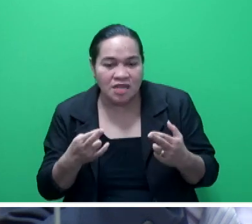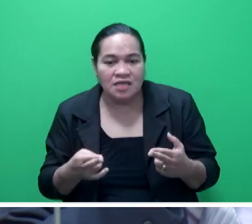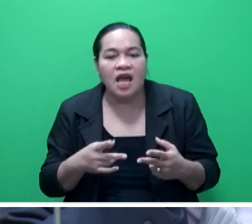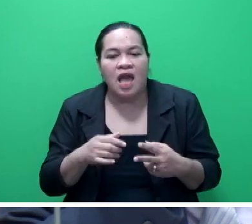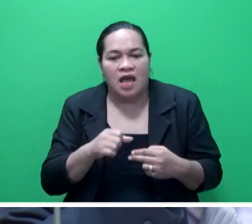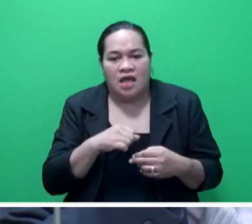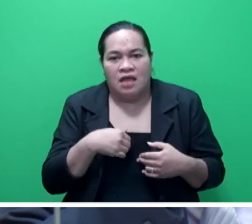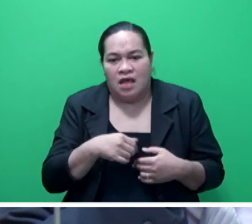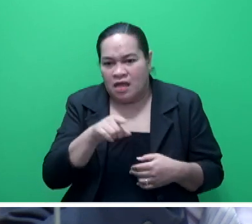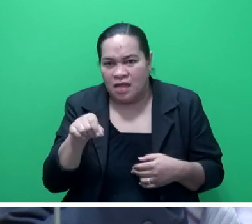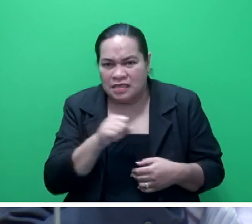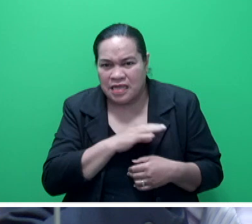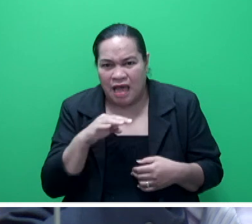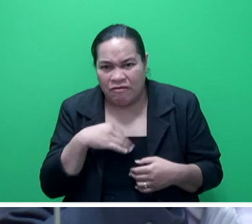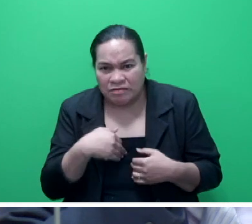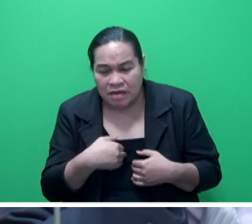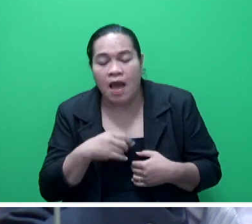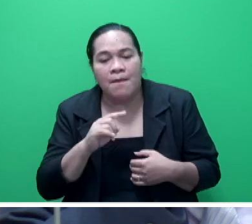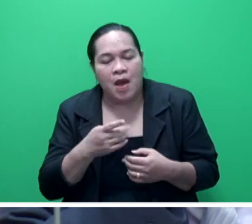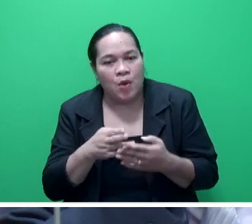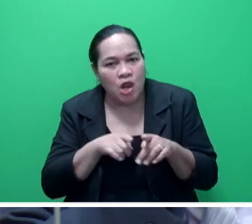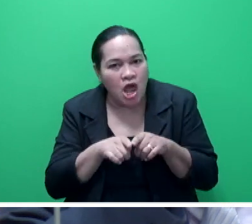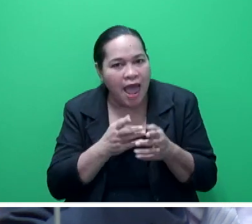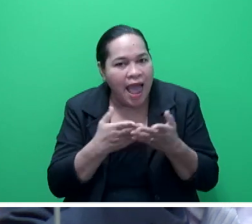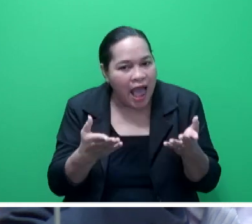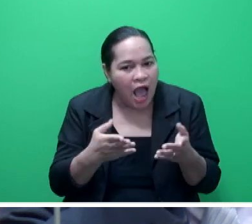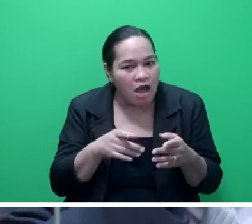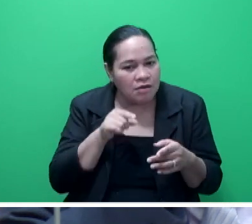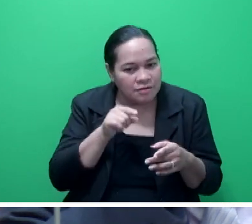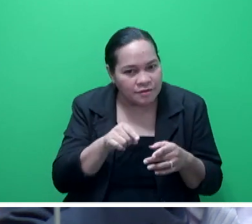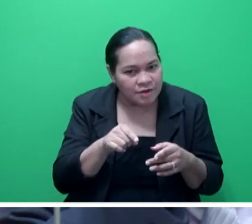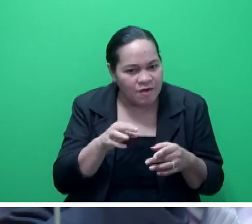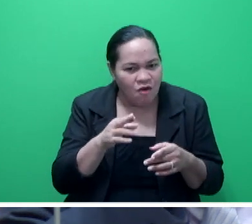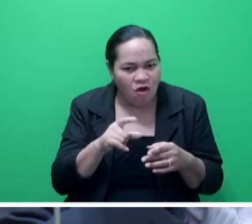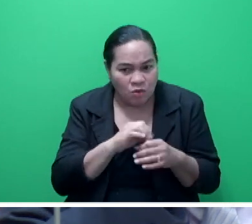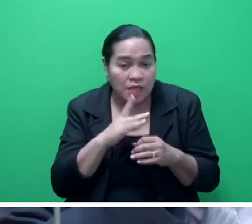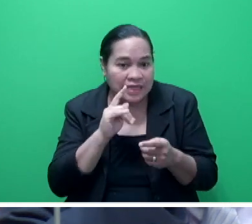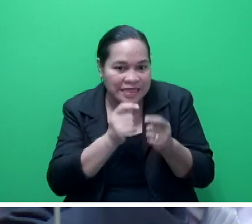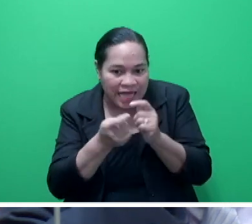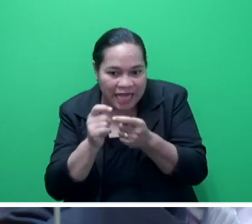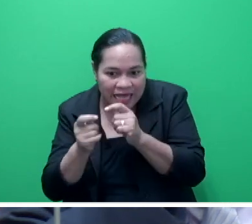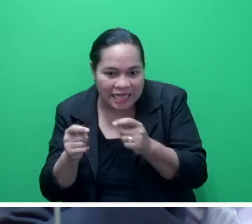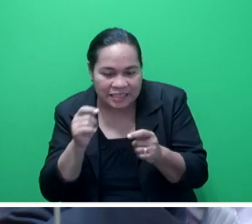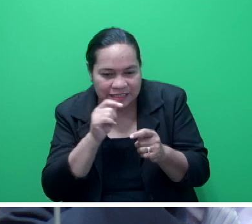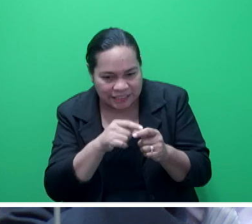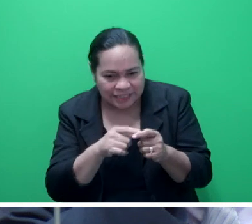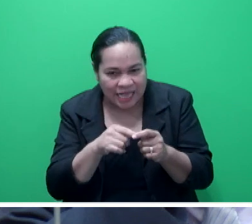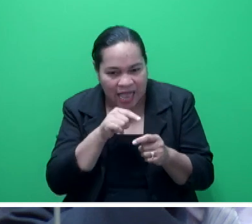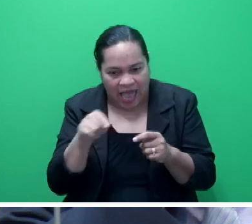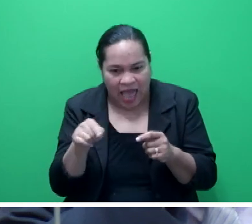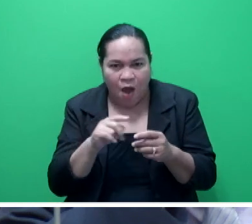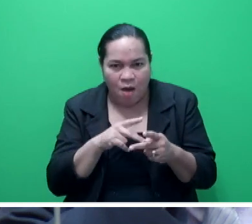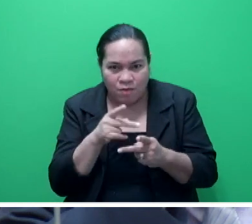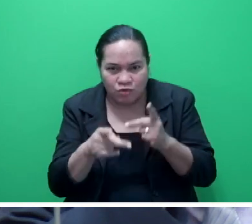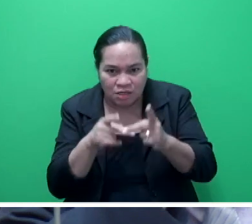staff, we learned how to best deal with the Omicron variant and tested all our COVID-safe protocols. Now we know better how